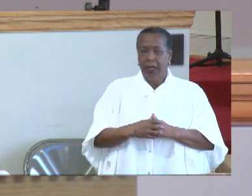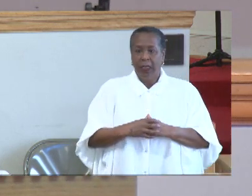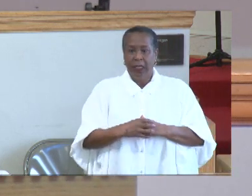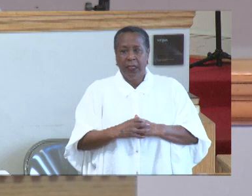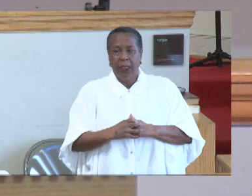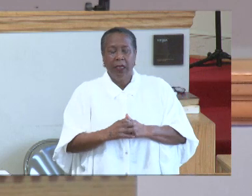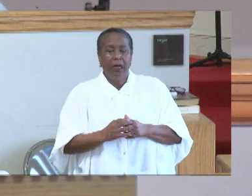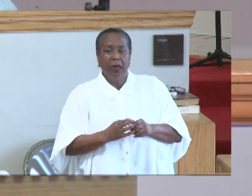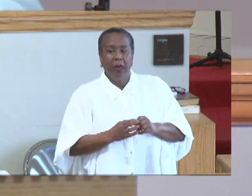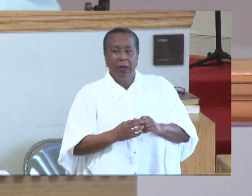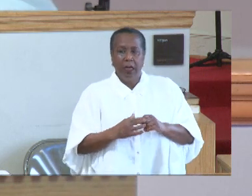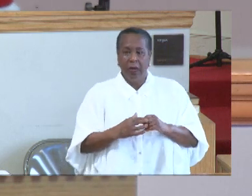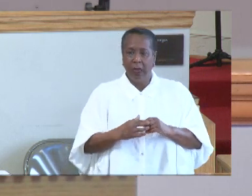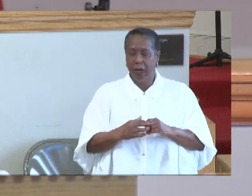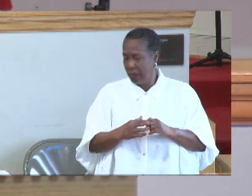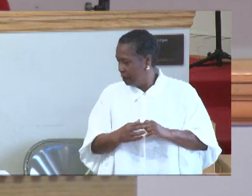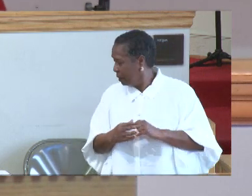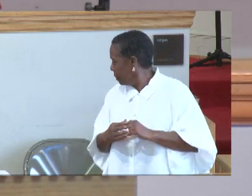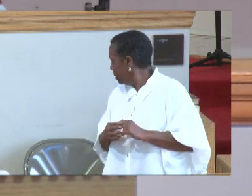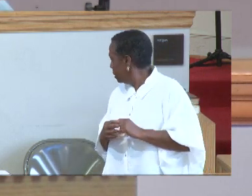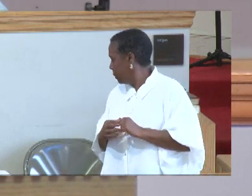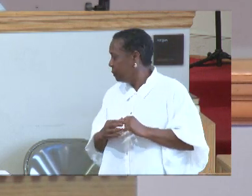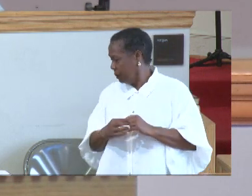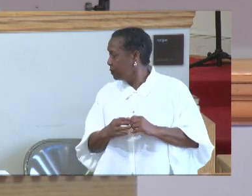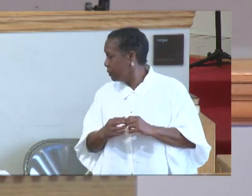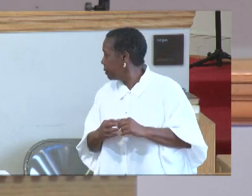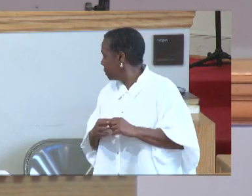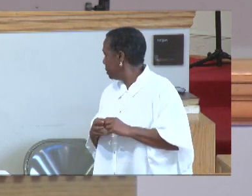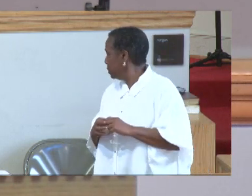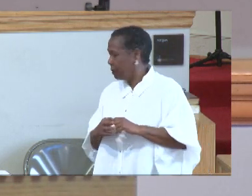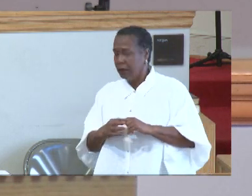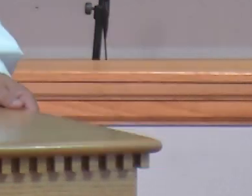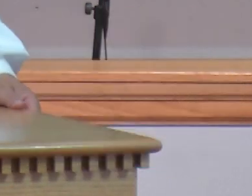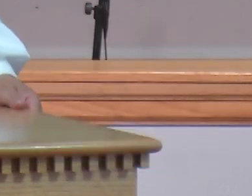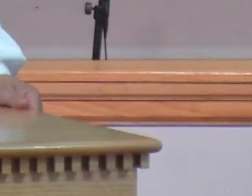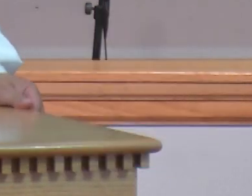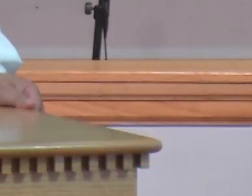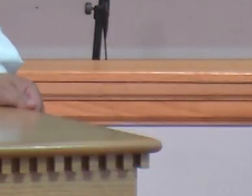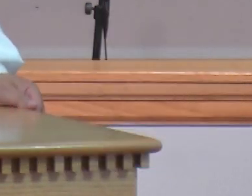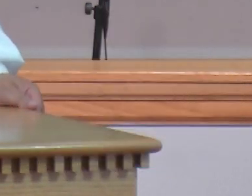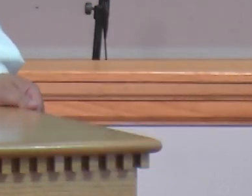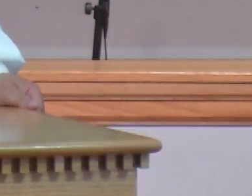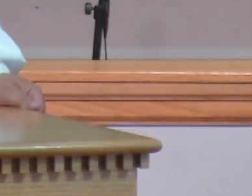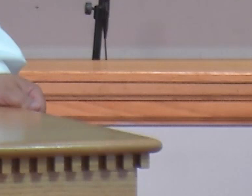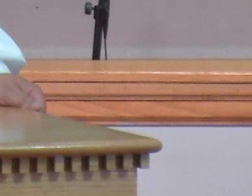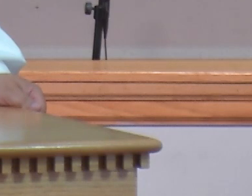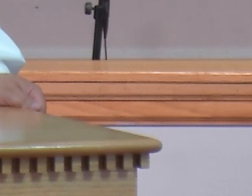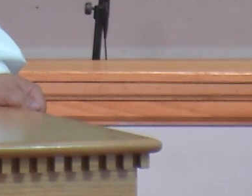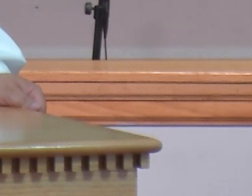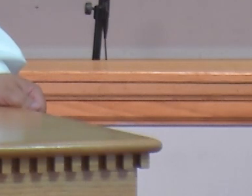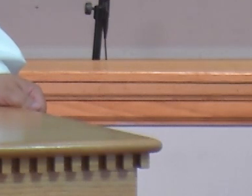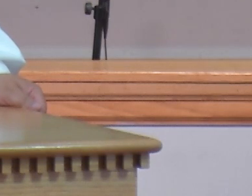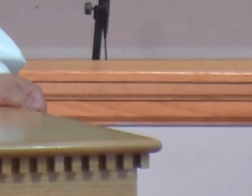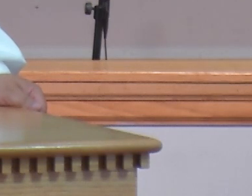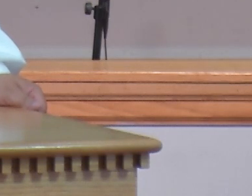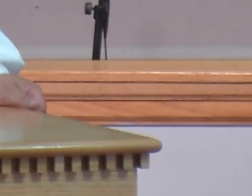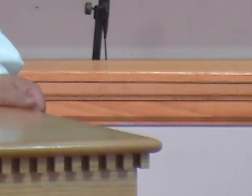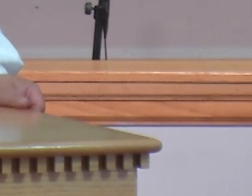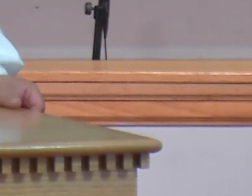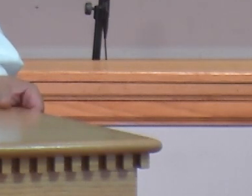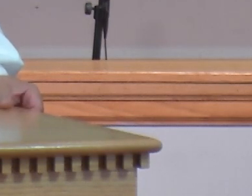from the sacred library the gospel according to John. And there in chapter